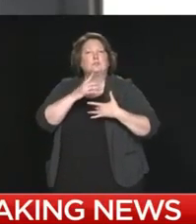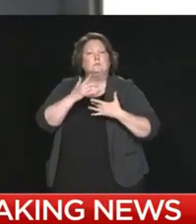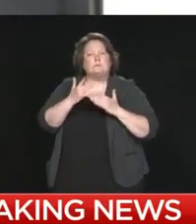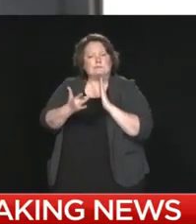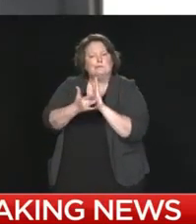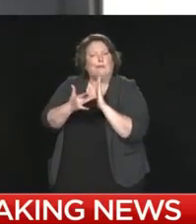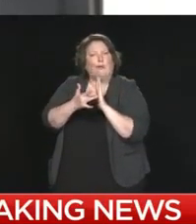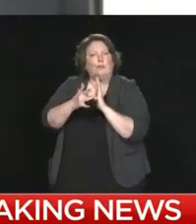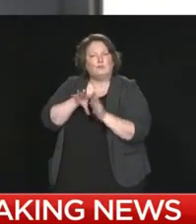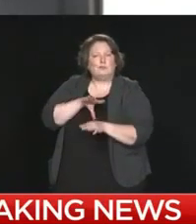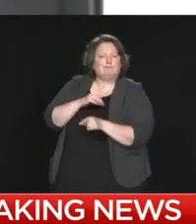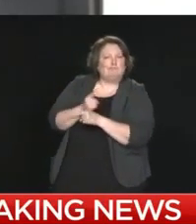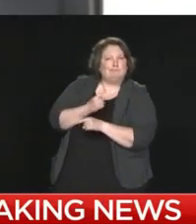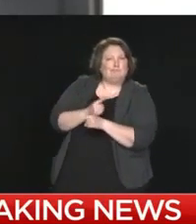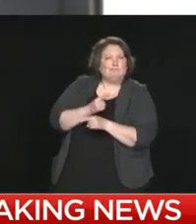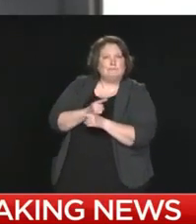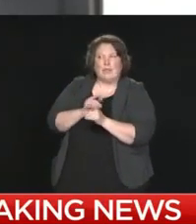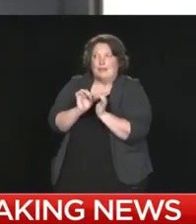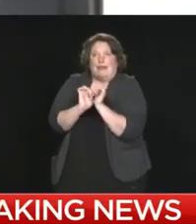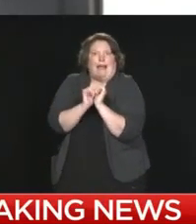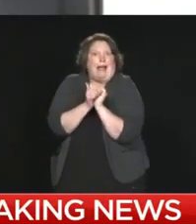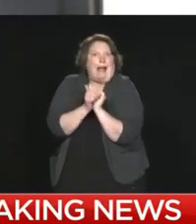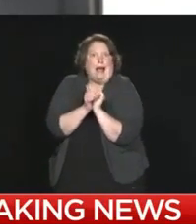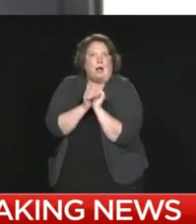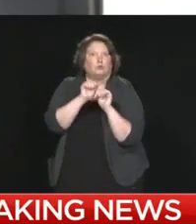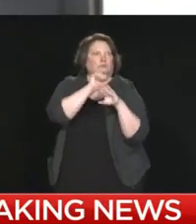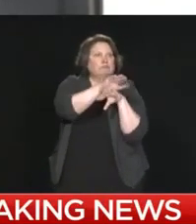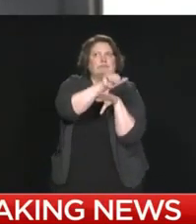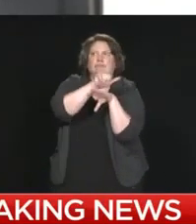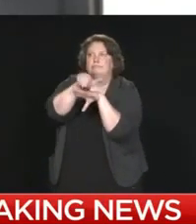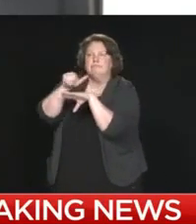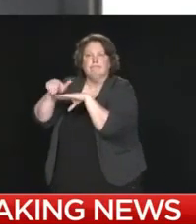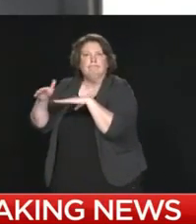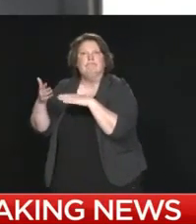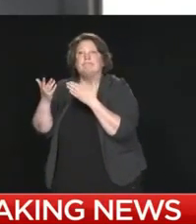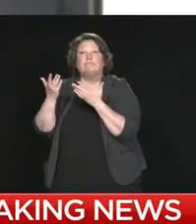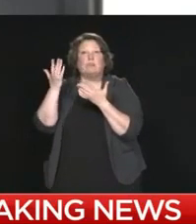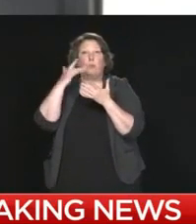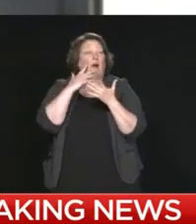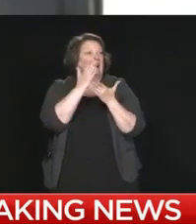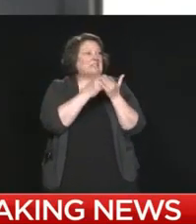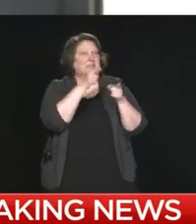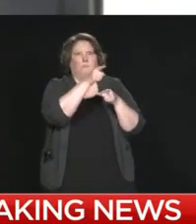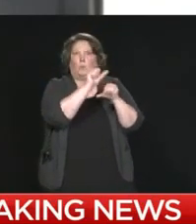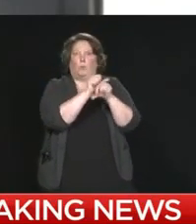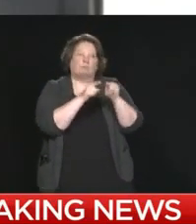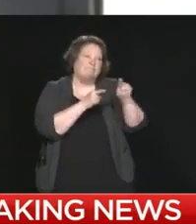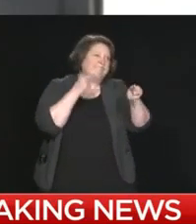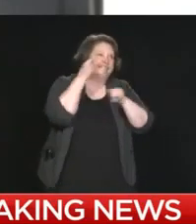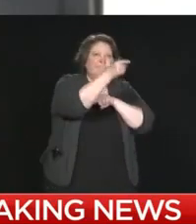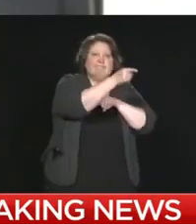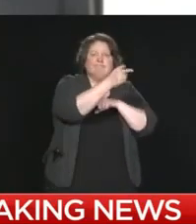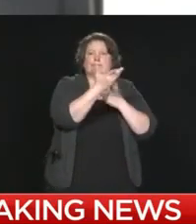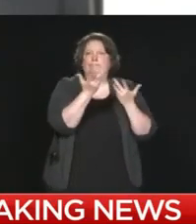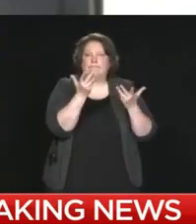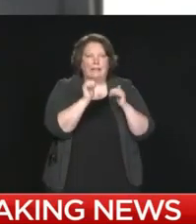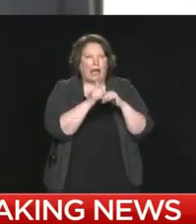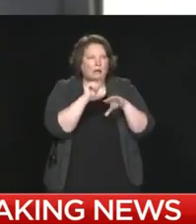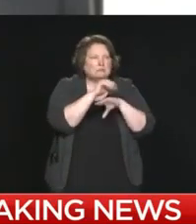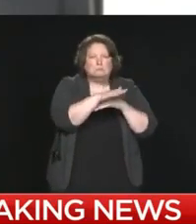around the logistics involved, particularly in some of our more remote areas. And there were, of